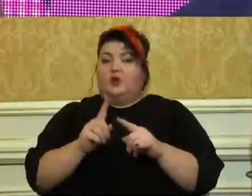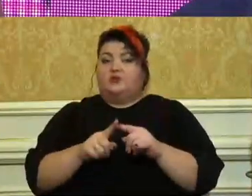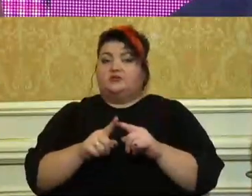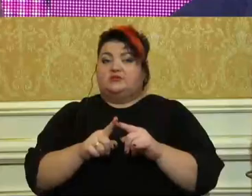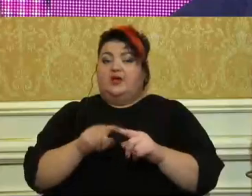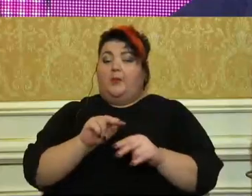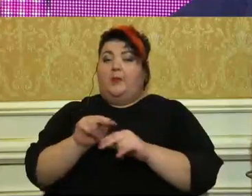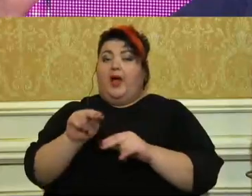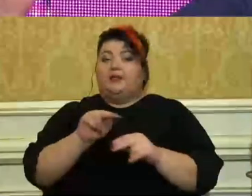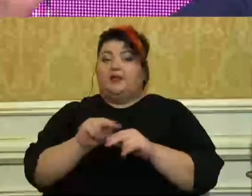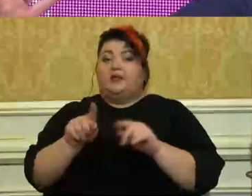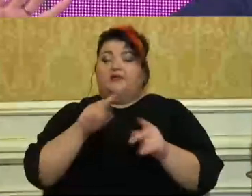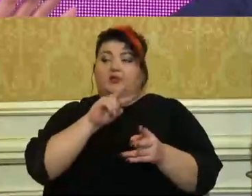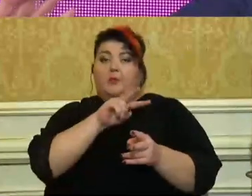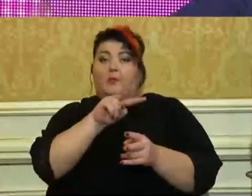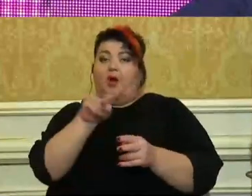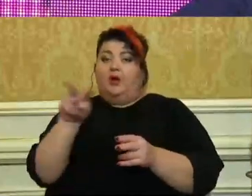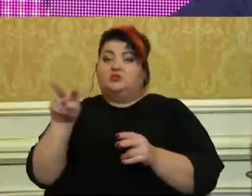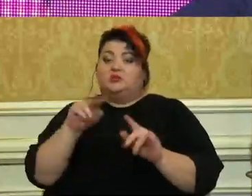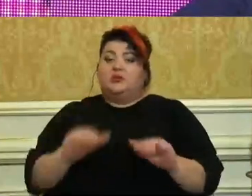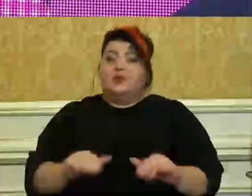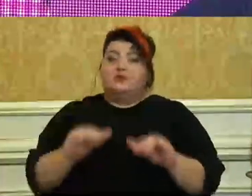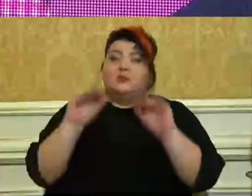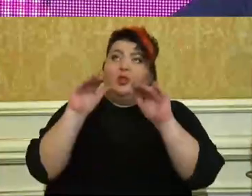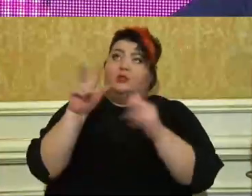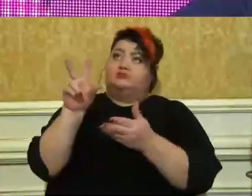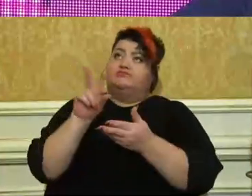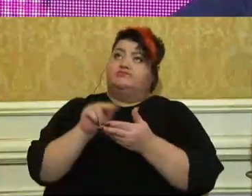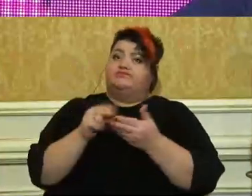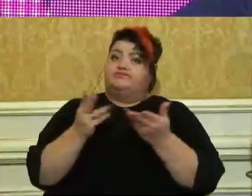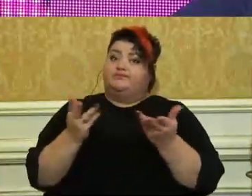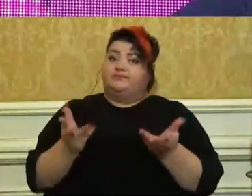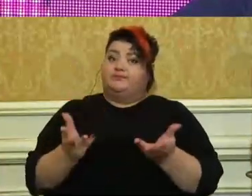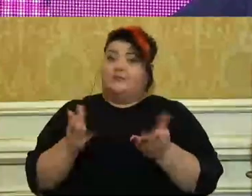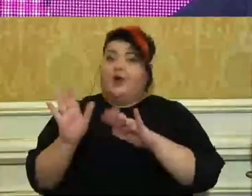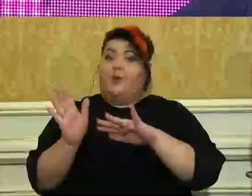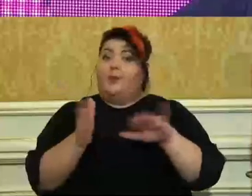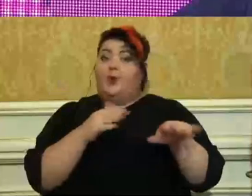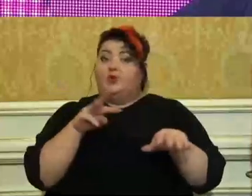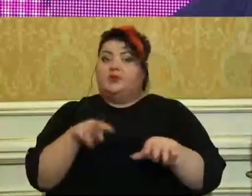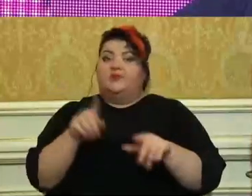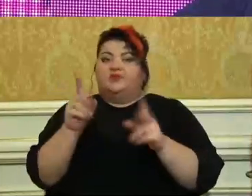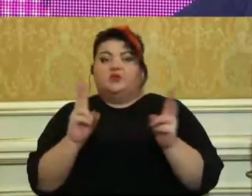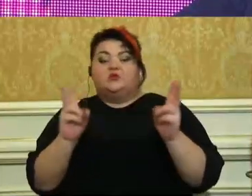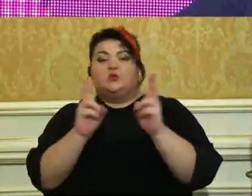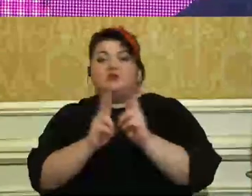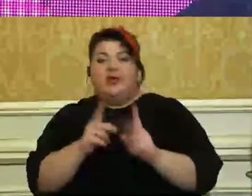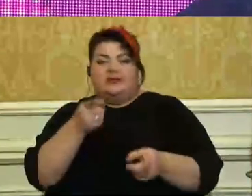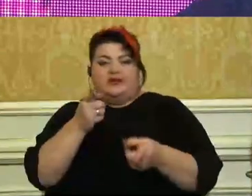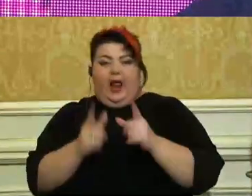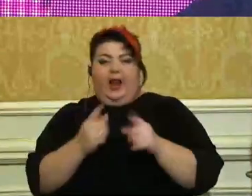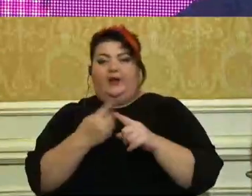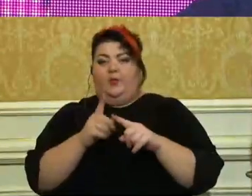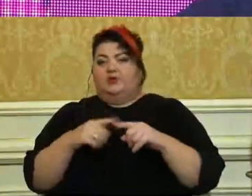psychology patterns for the kids. They can see these patterns from the early age. And after that,